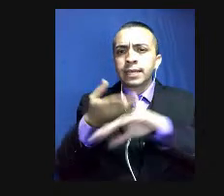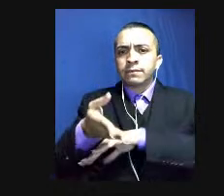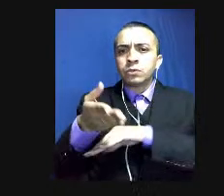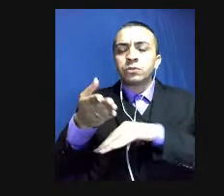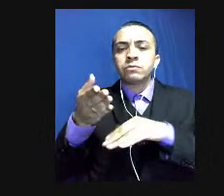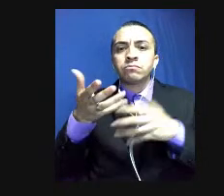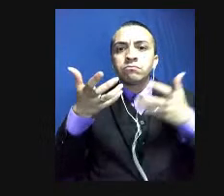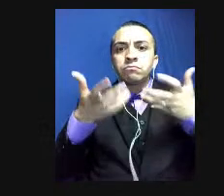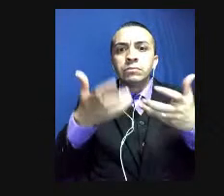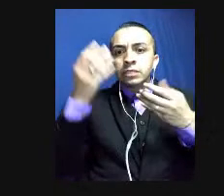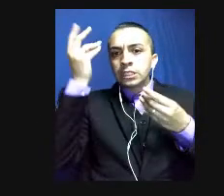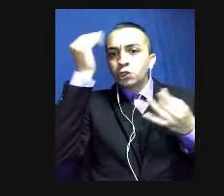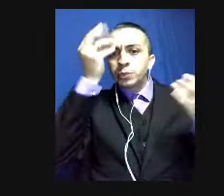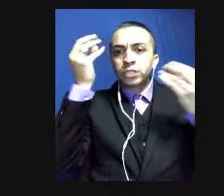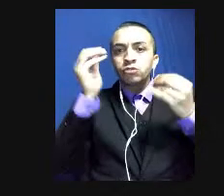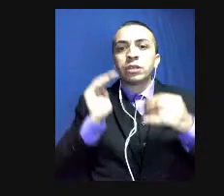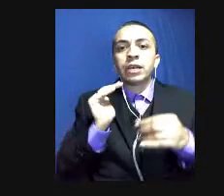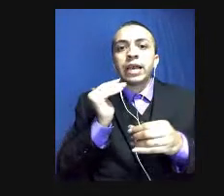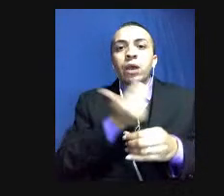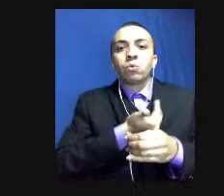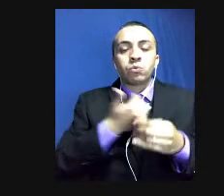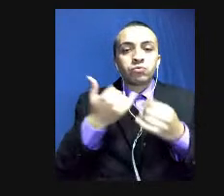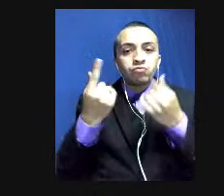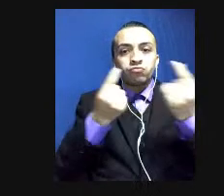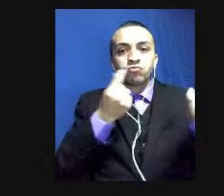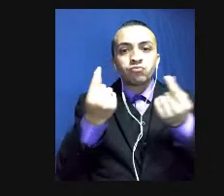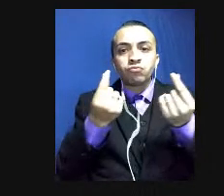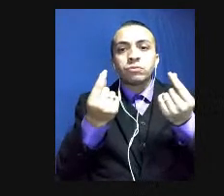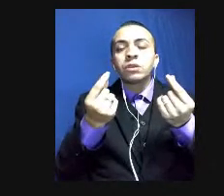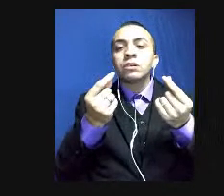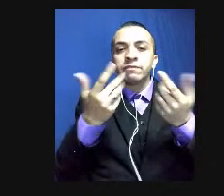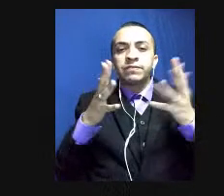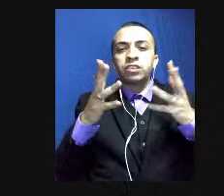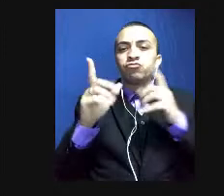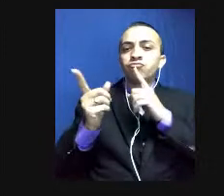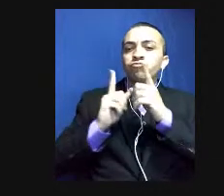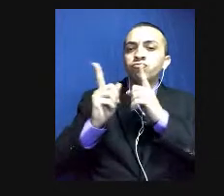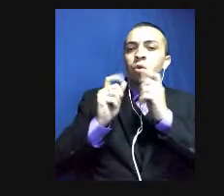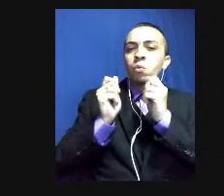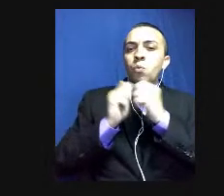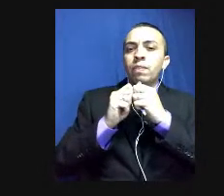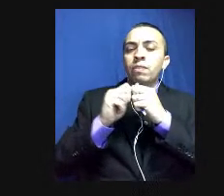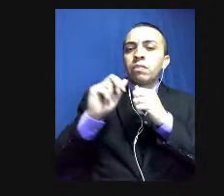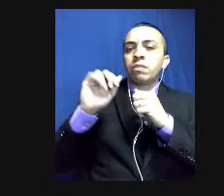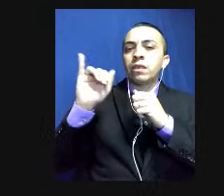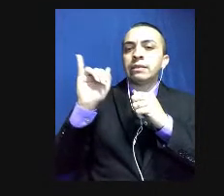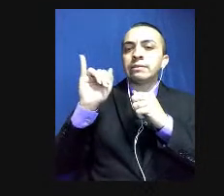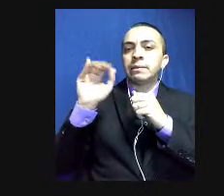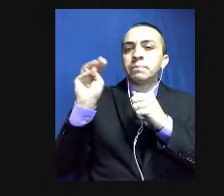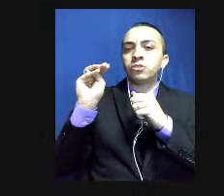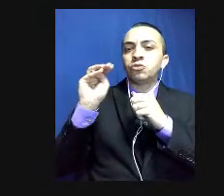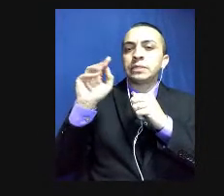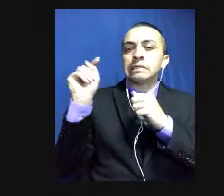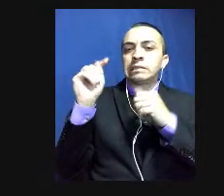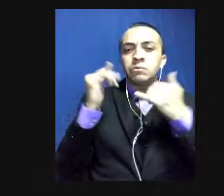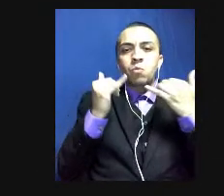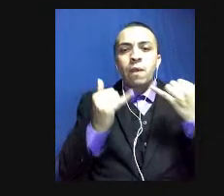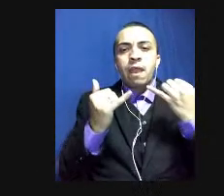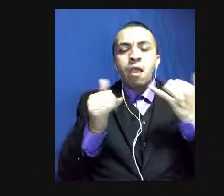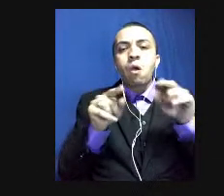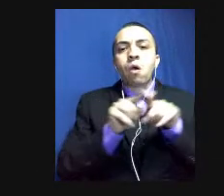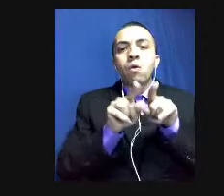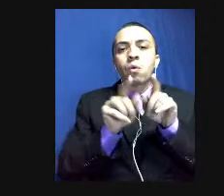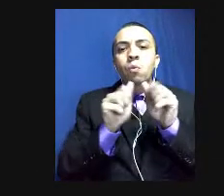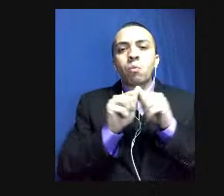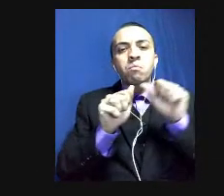consideration or thought processes and talking with the incident management team that's here right now, as well as with the line staff that's